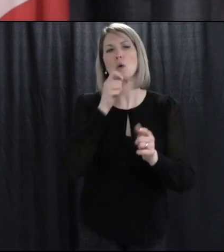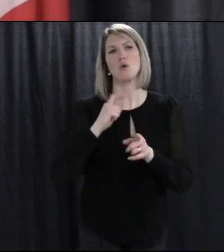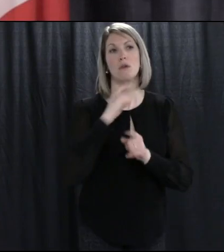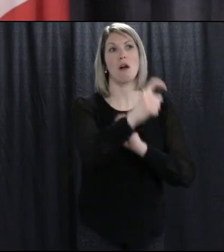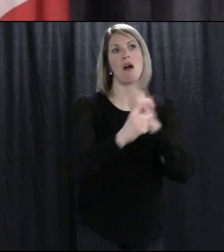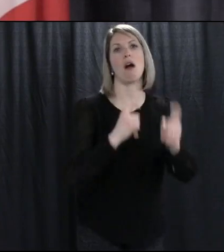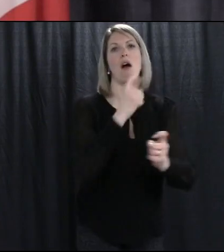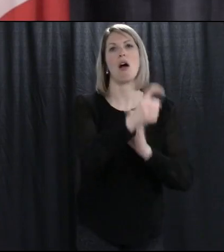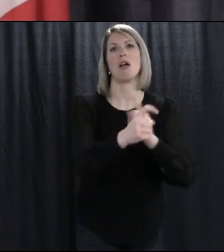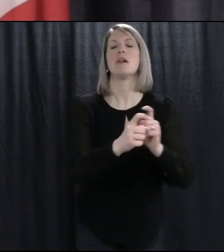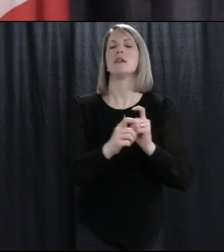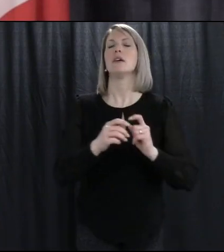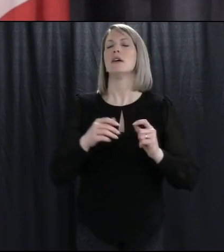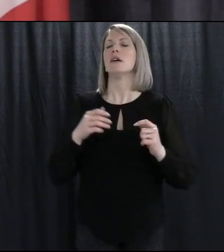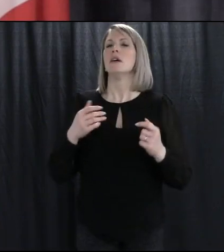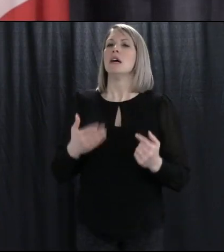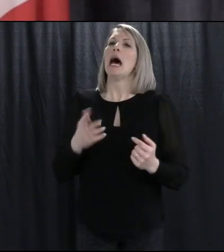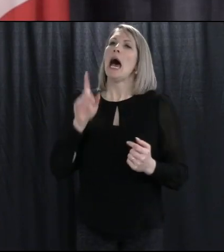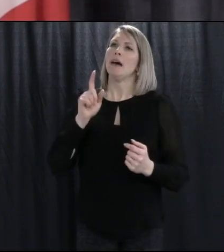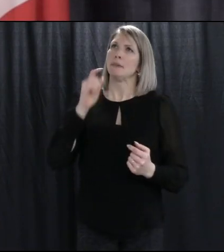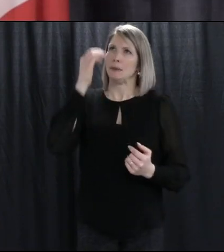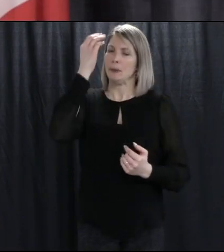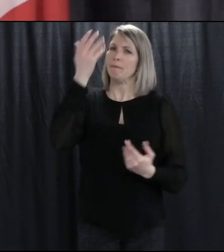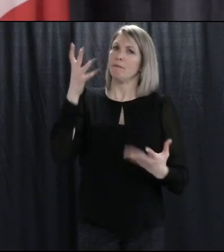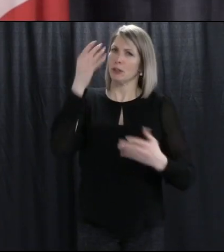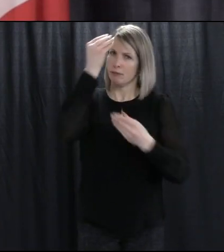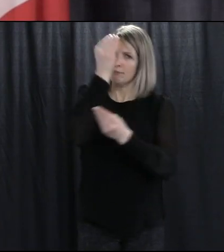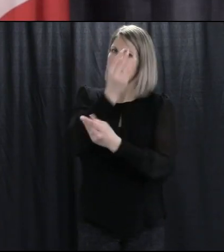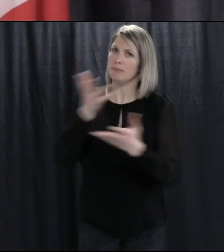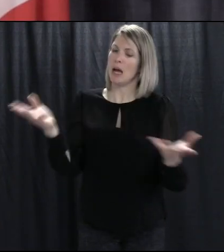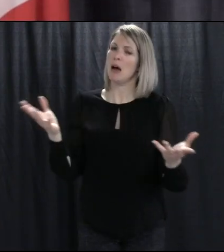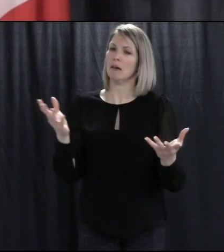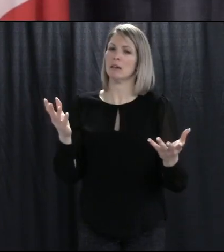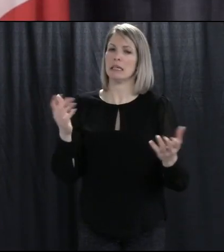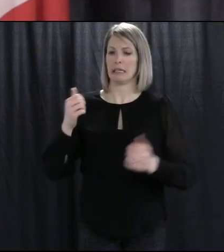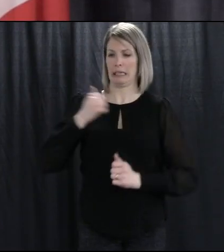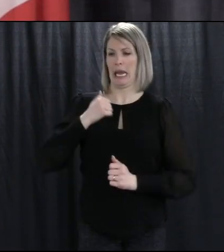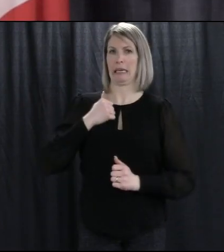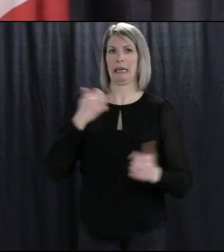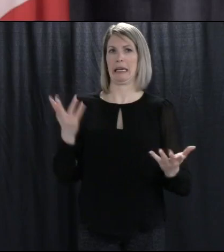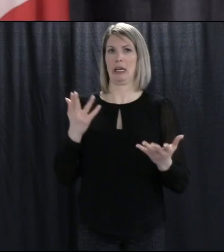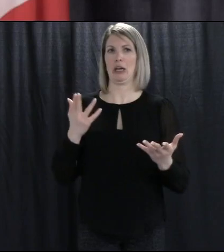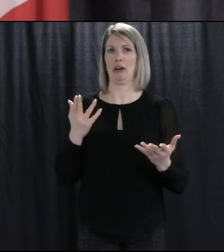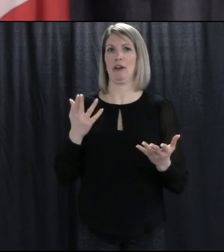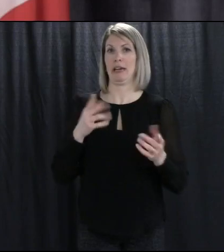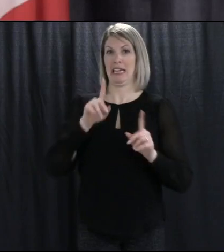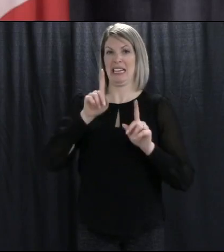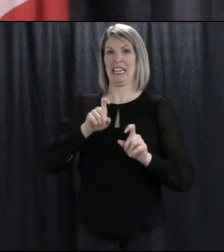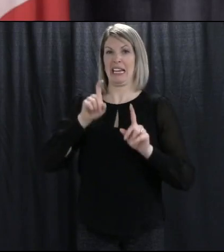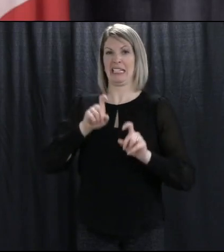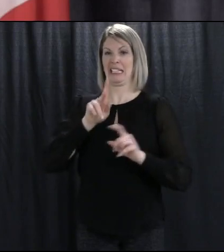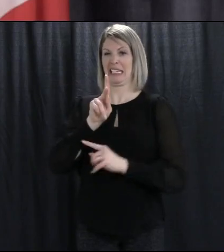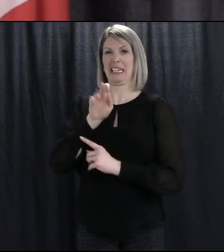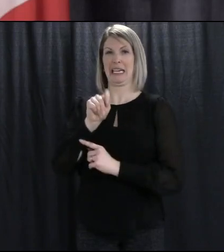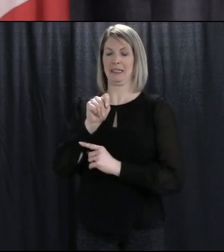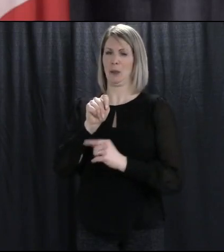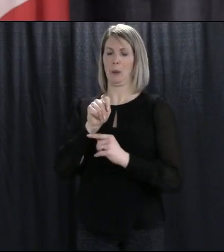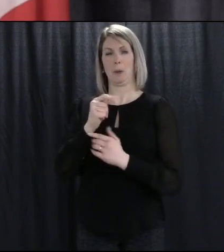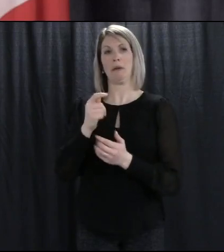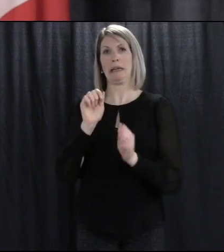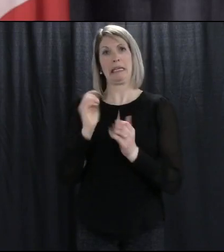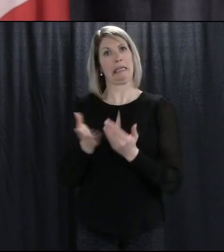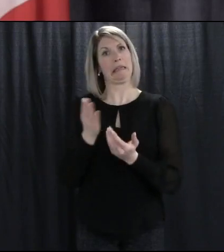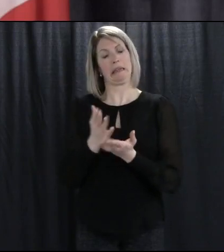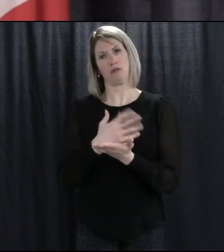you are, I'm sure, no doubt aware. There have been nationwide concerns about the supply of these swabs, and while we